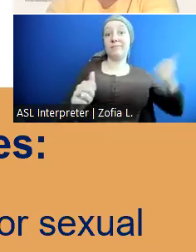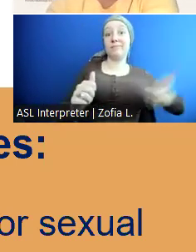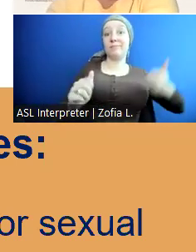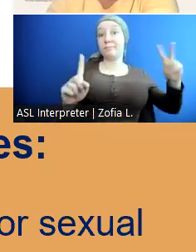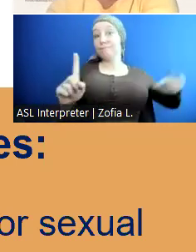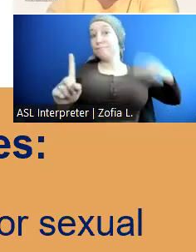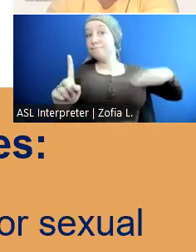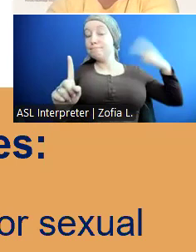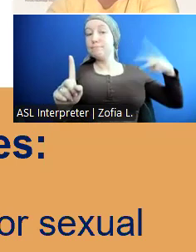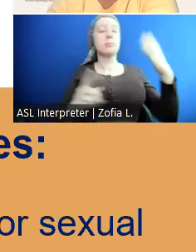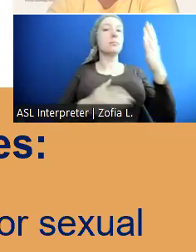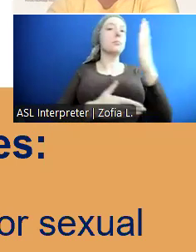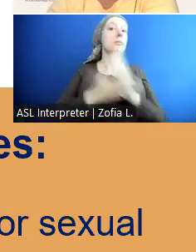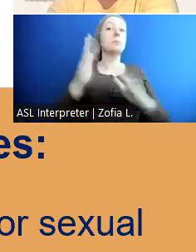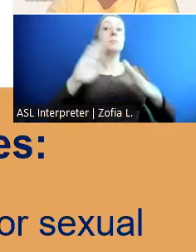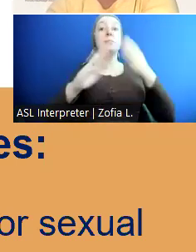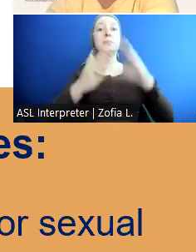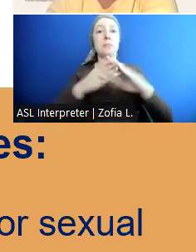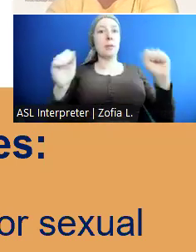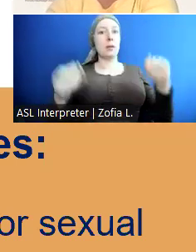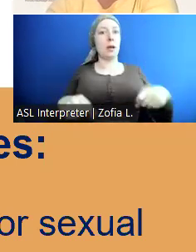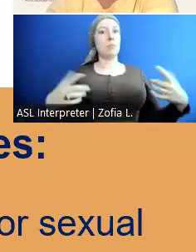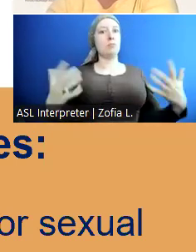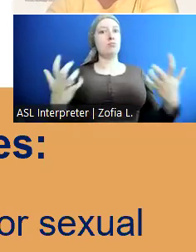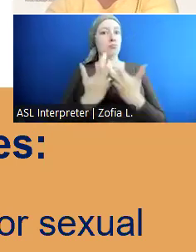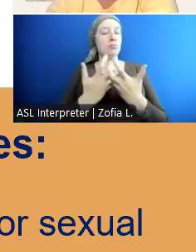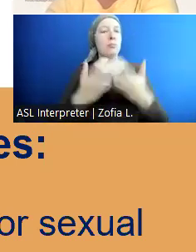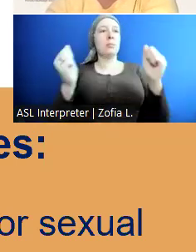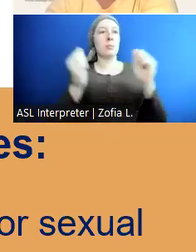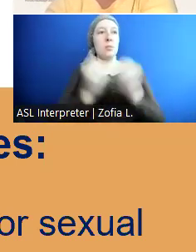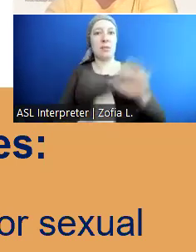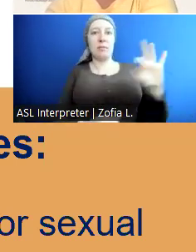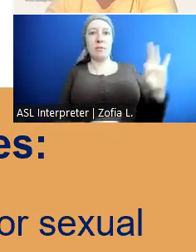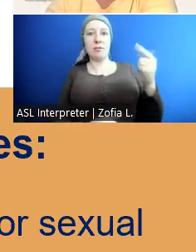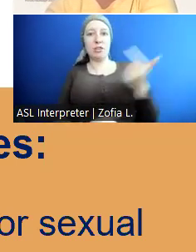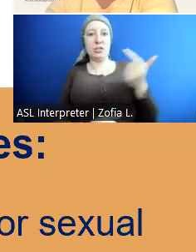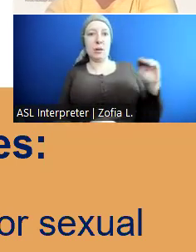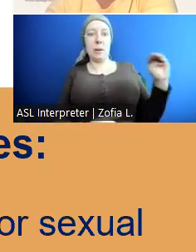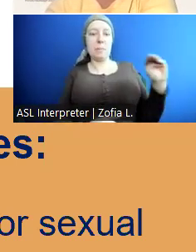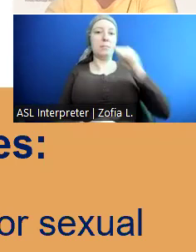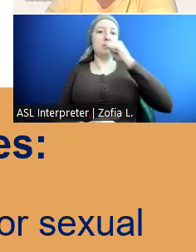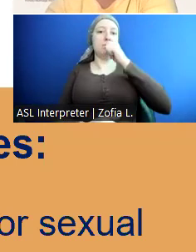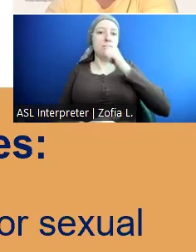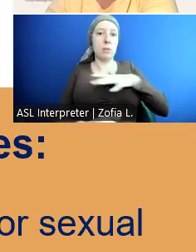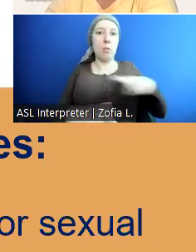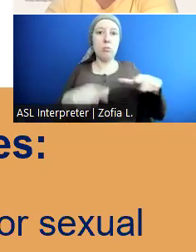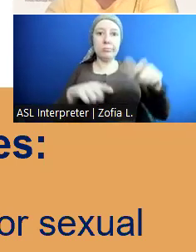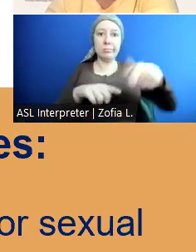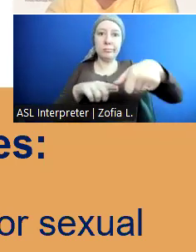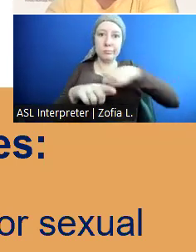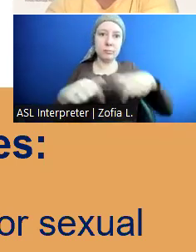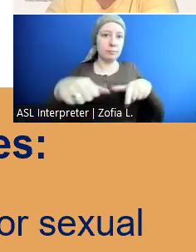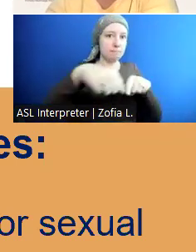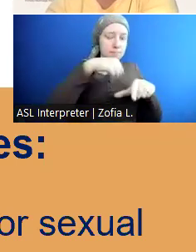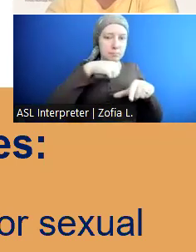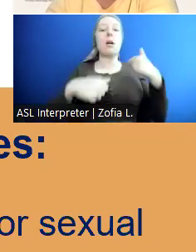some communities, it can also intersect with female genital cutting. And, you know, we'll take a deeper dive on